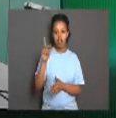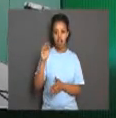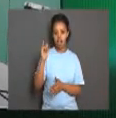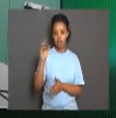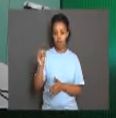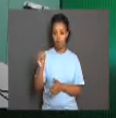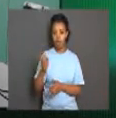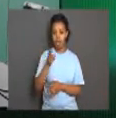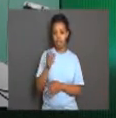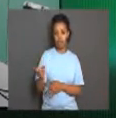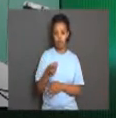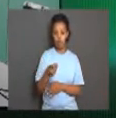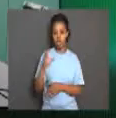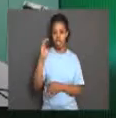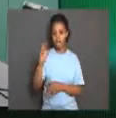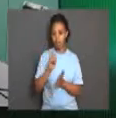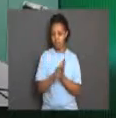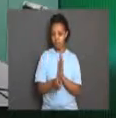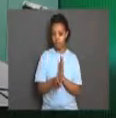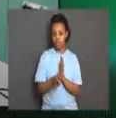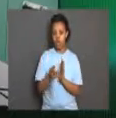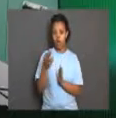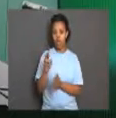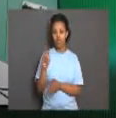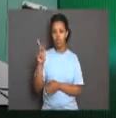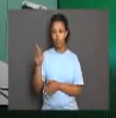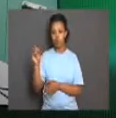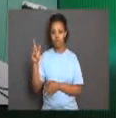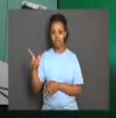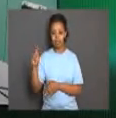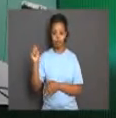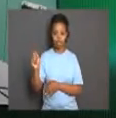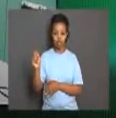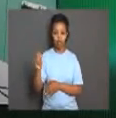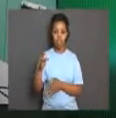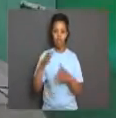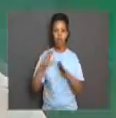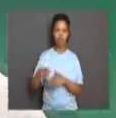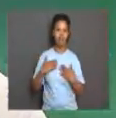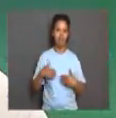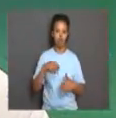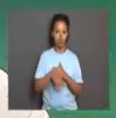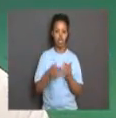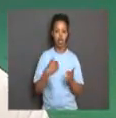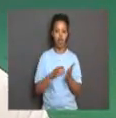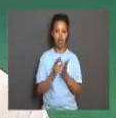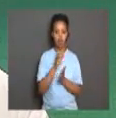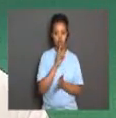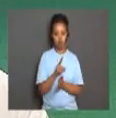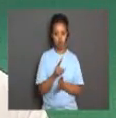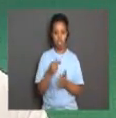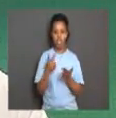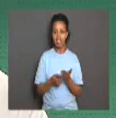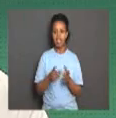radioactive atoms, such as carbon or potassium in a fossil. We are at